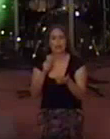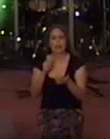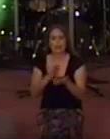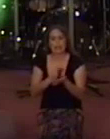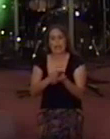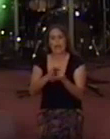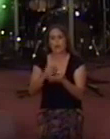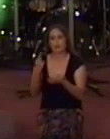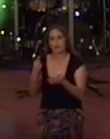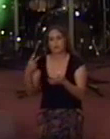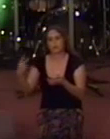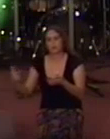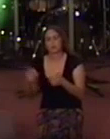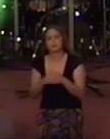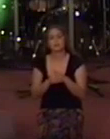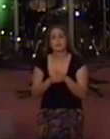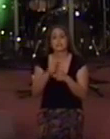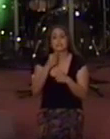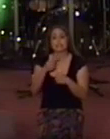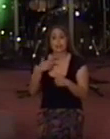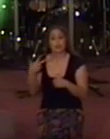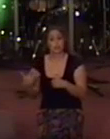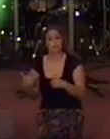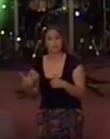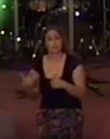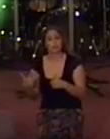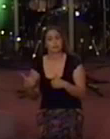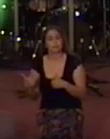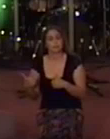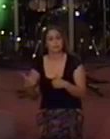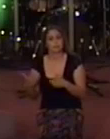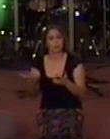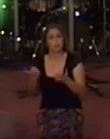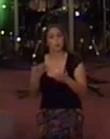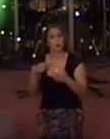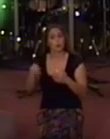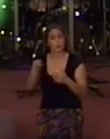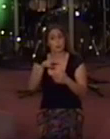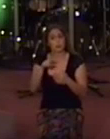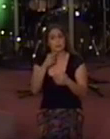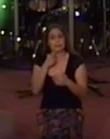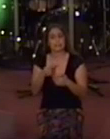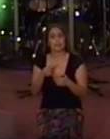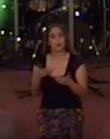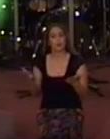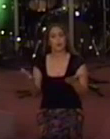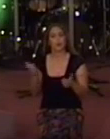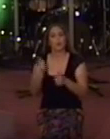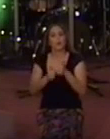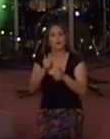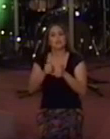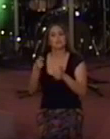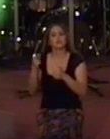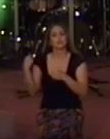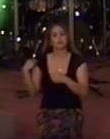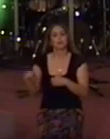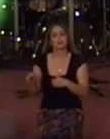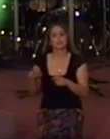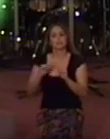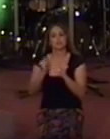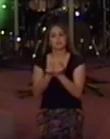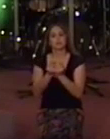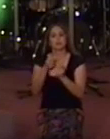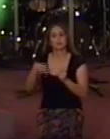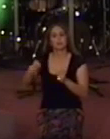And when I say three, I want you to say what religious group you have come to the Christian